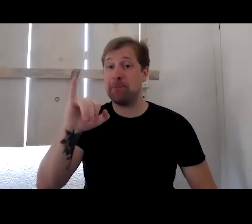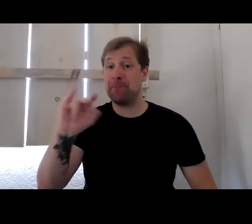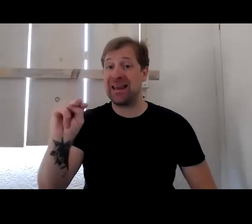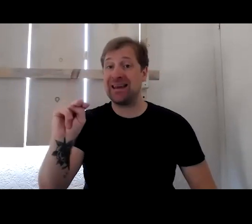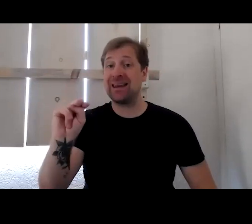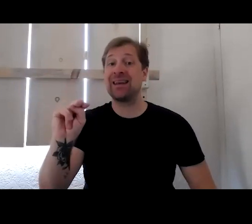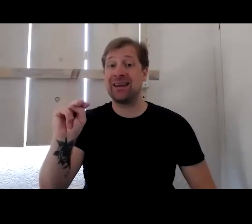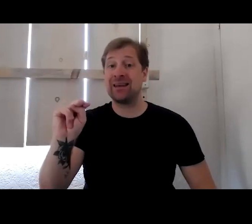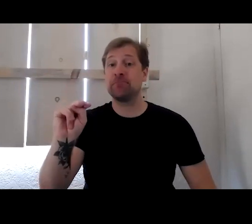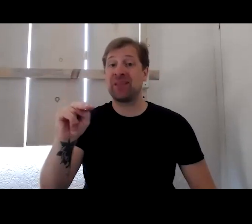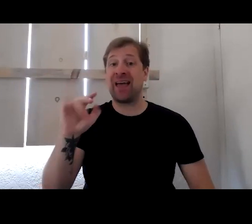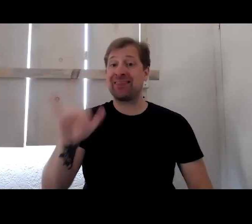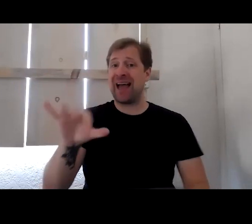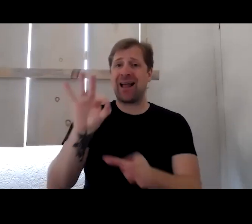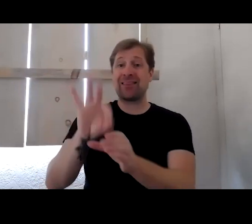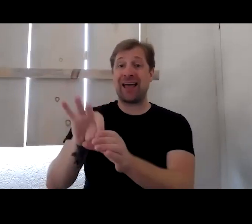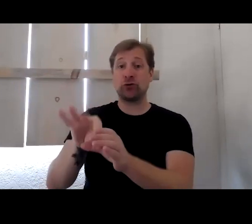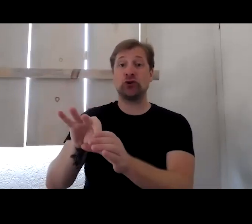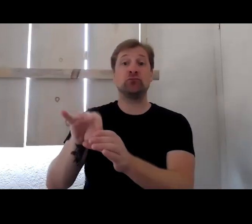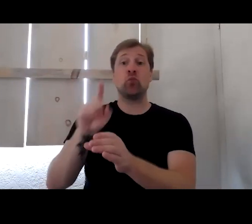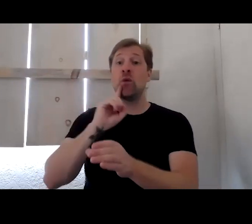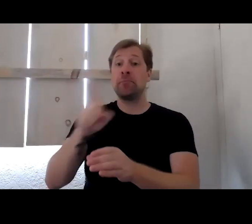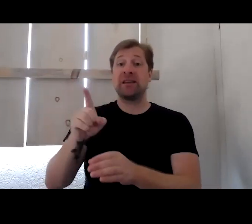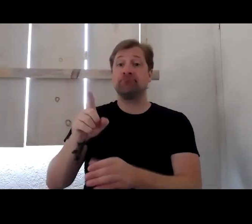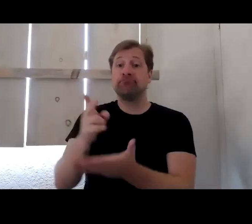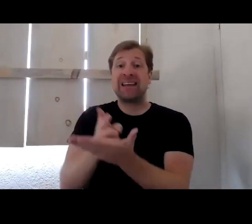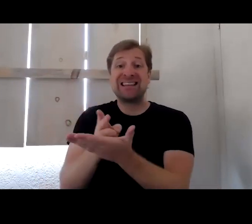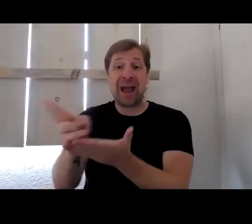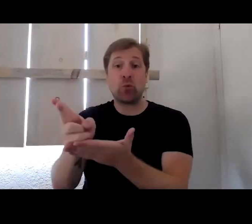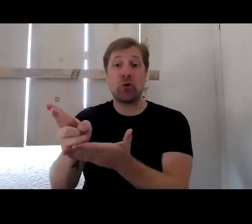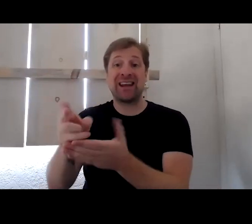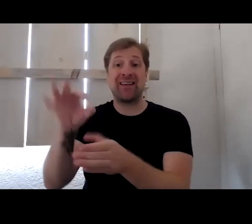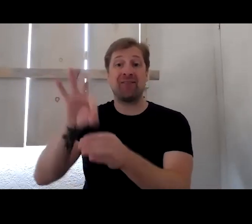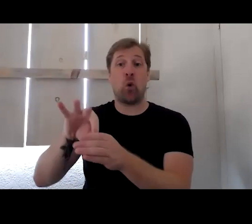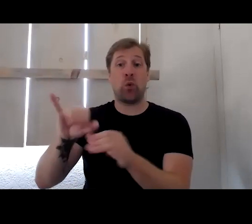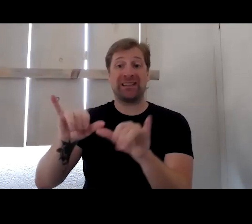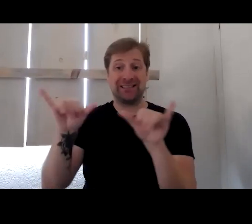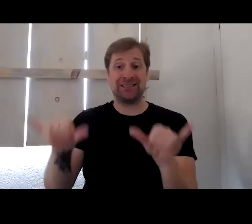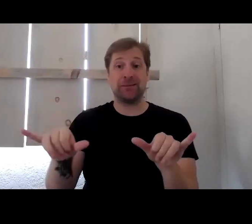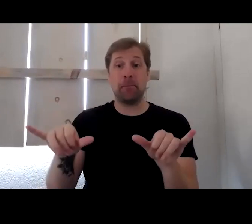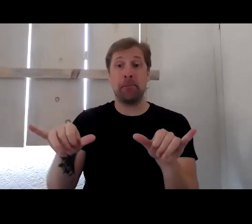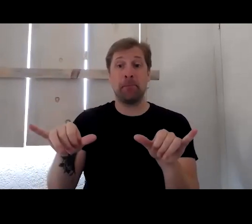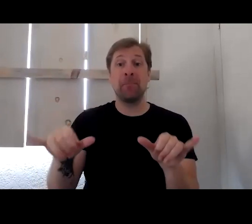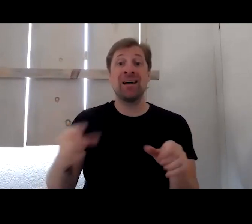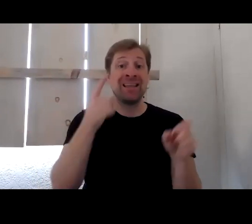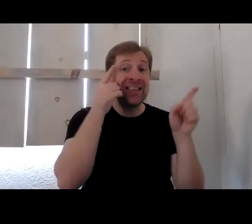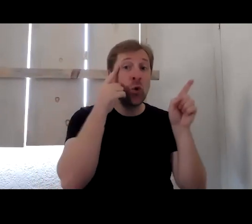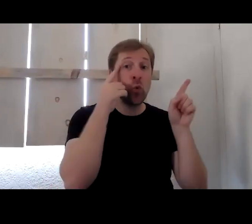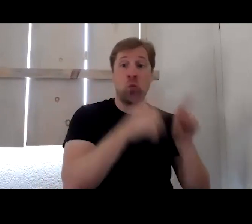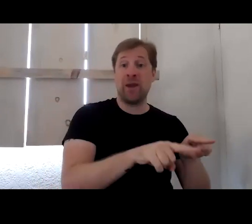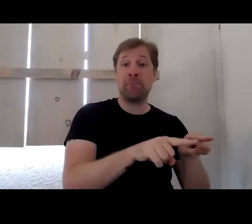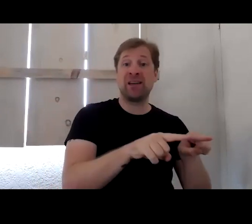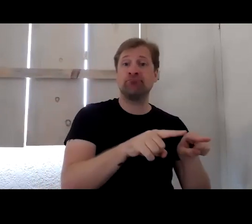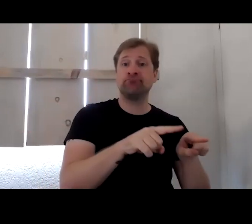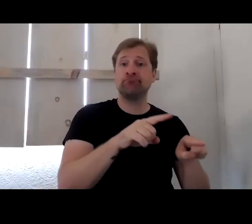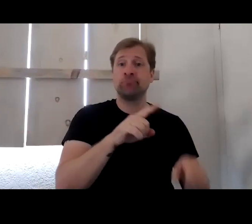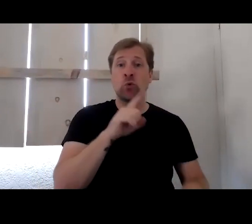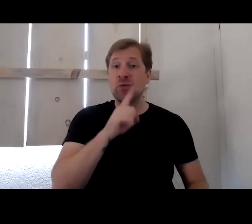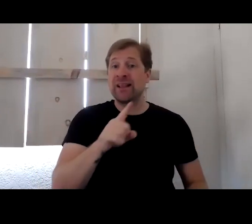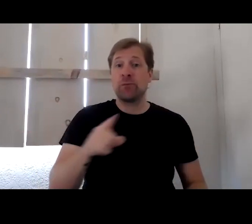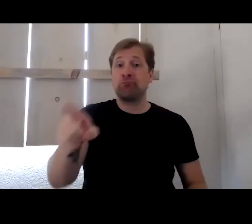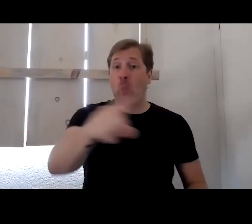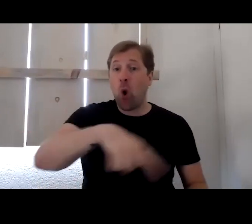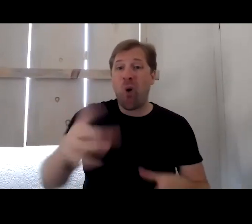by Integrity Voting Systems. This agreement will be brought to life by educators, students,